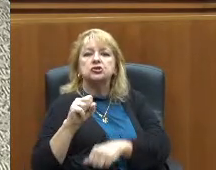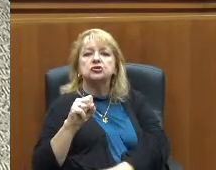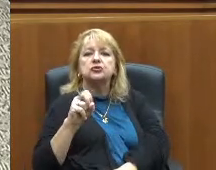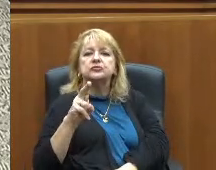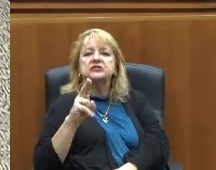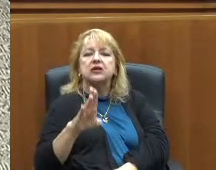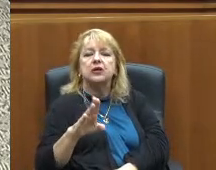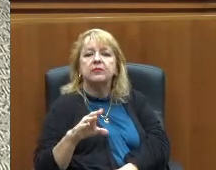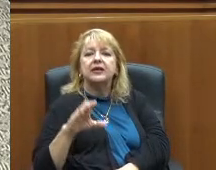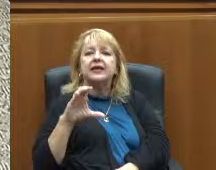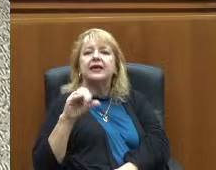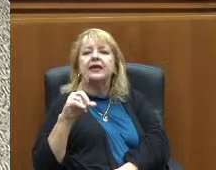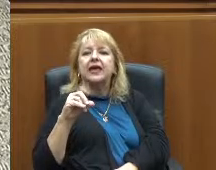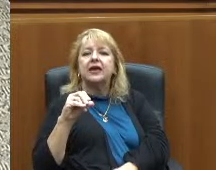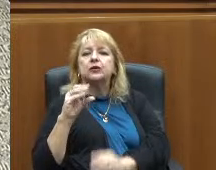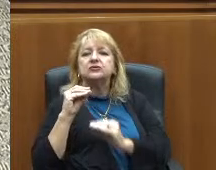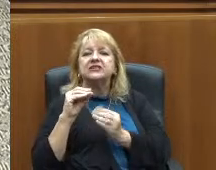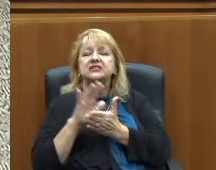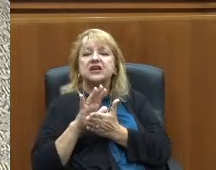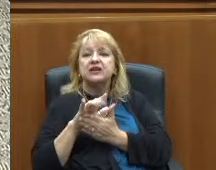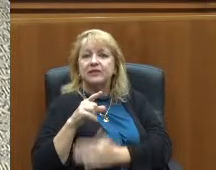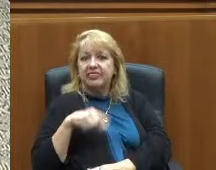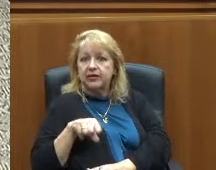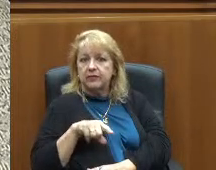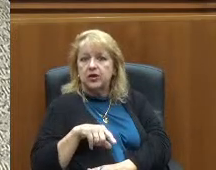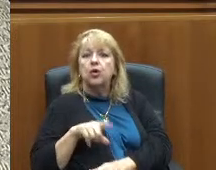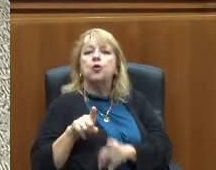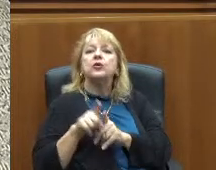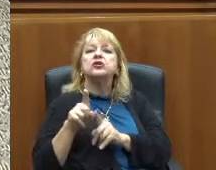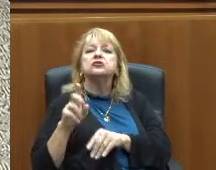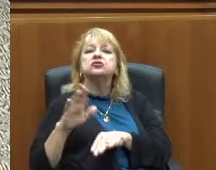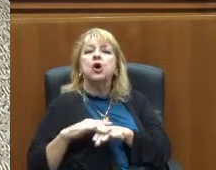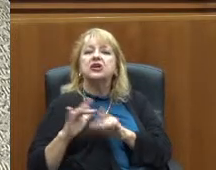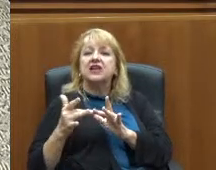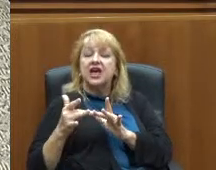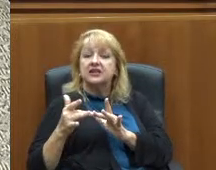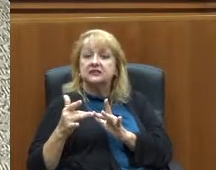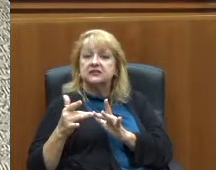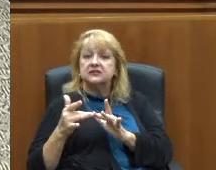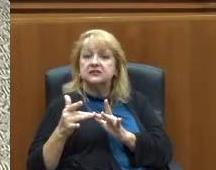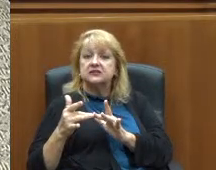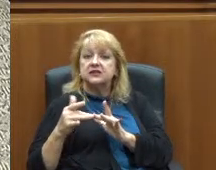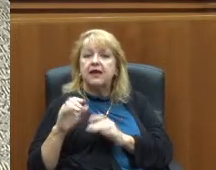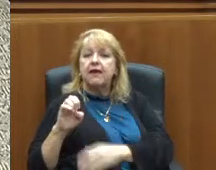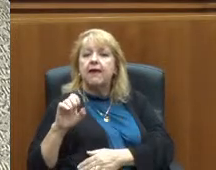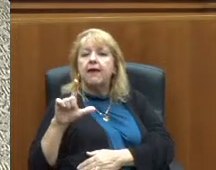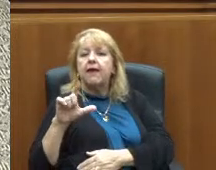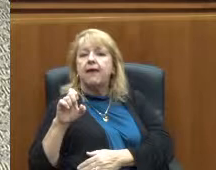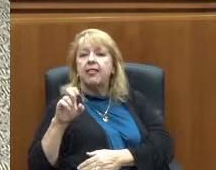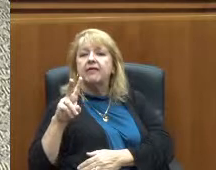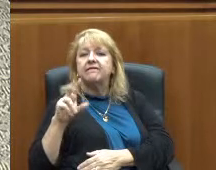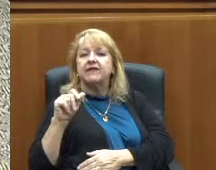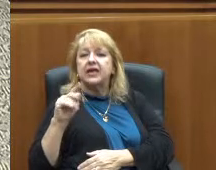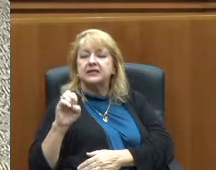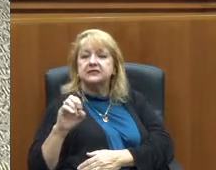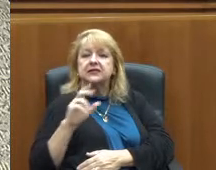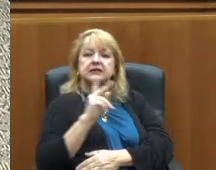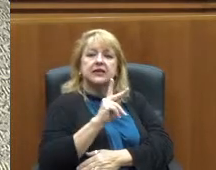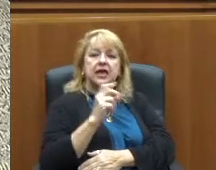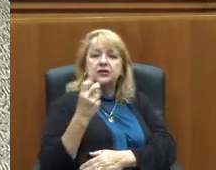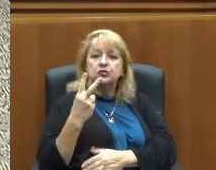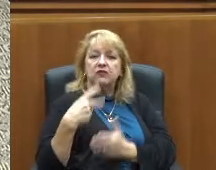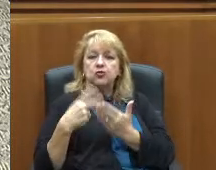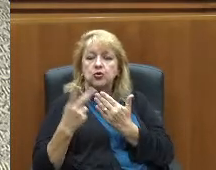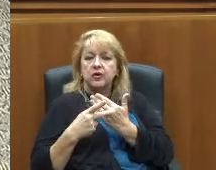Caddo Teaching Academy, we also use an online where it's called Elevate K-12 program,